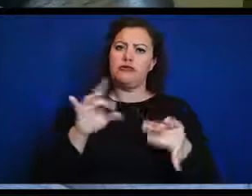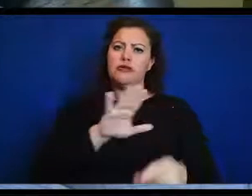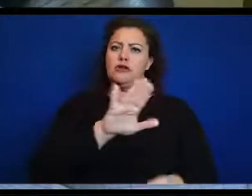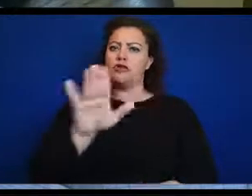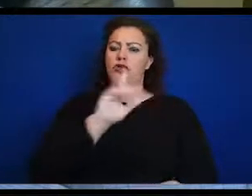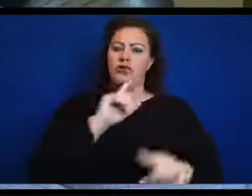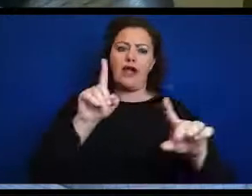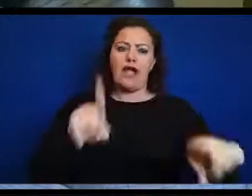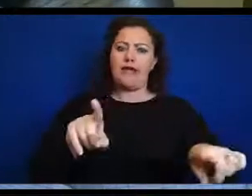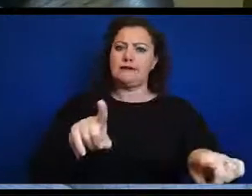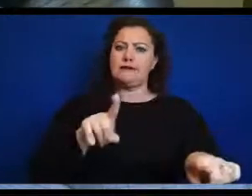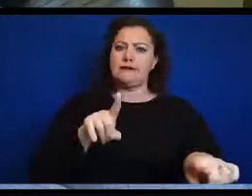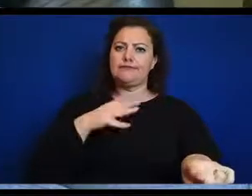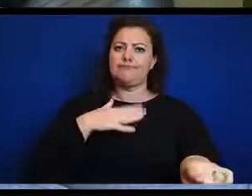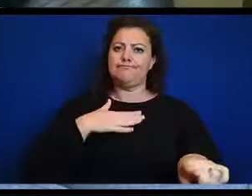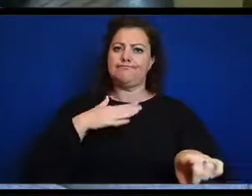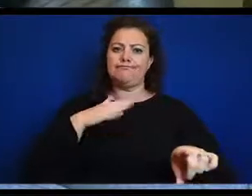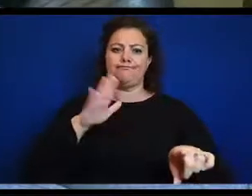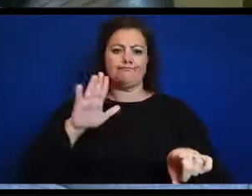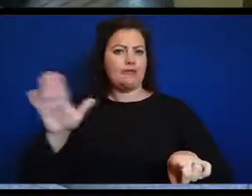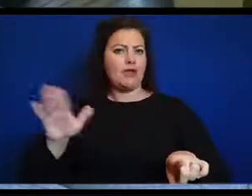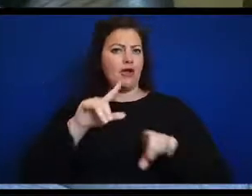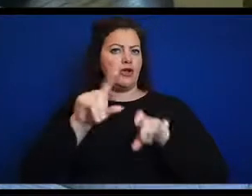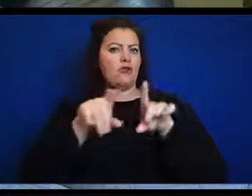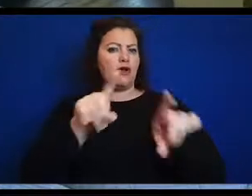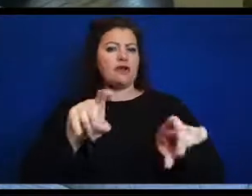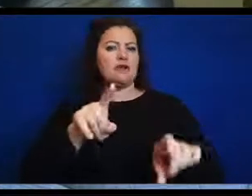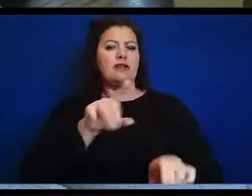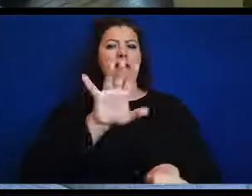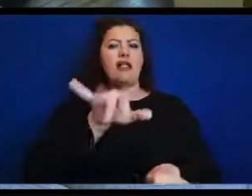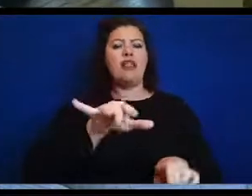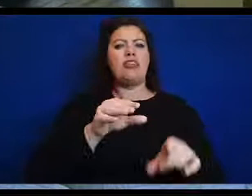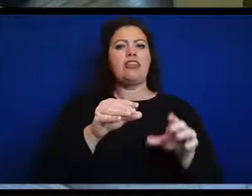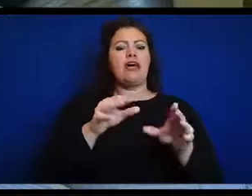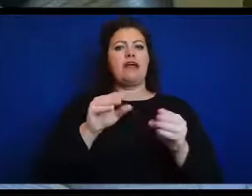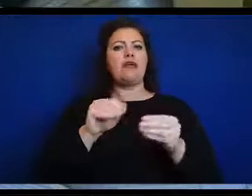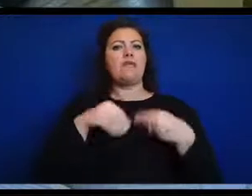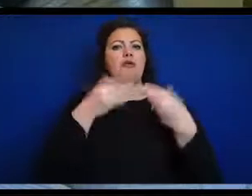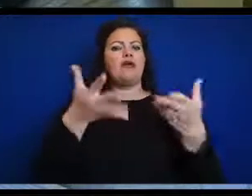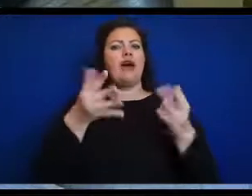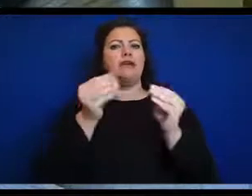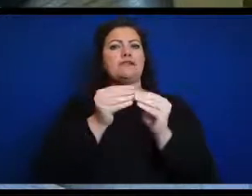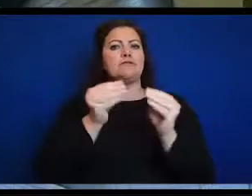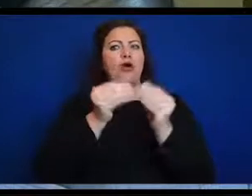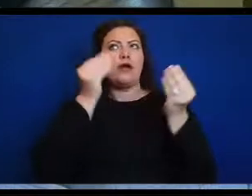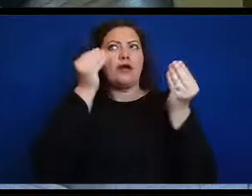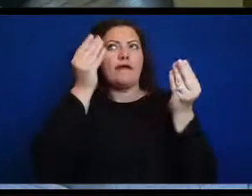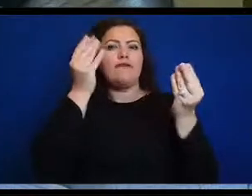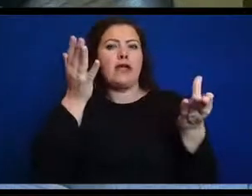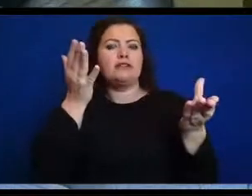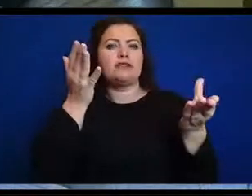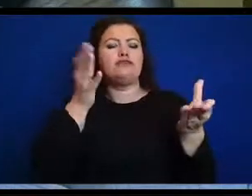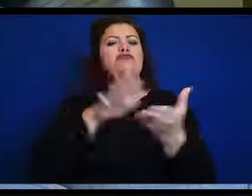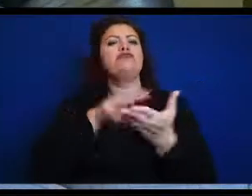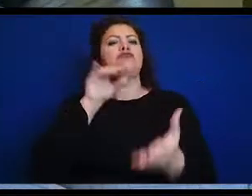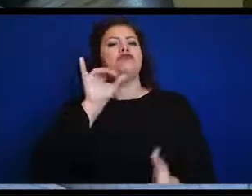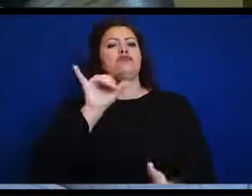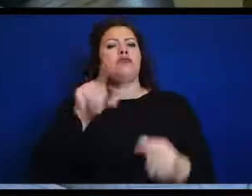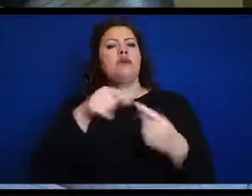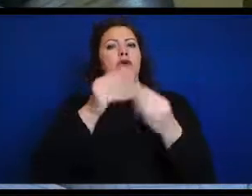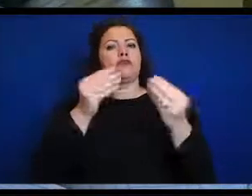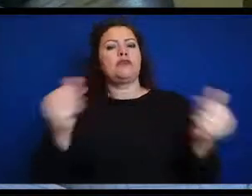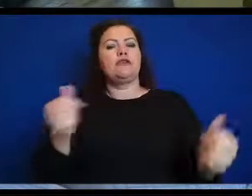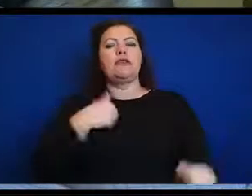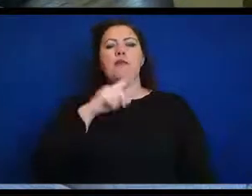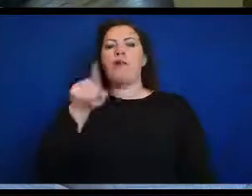questions provided more light into solutions. I am always a fan of public-private partnerships